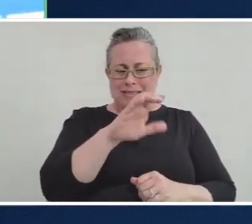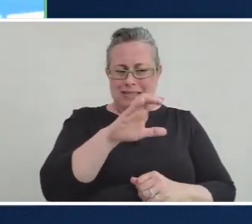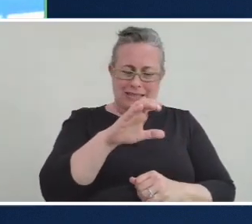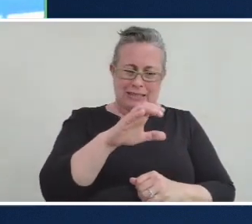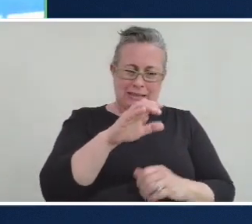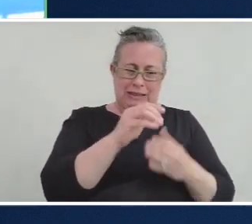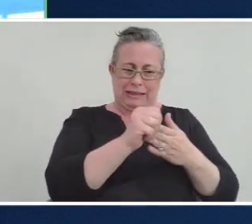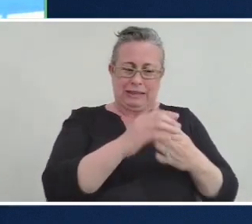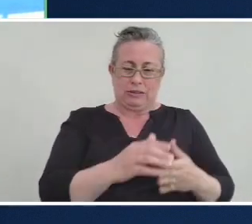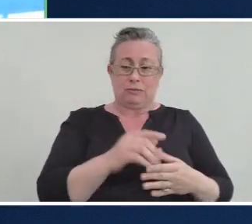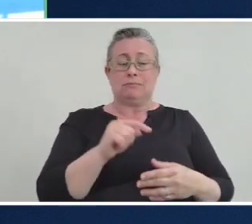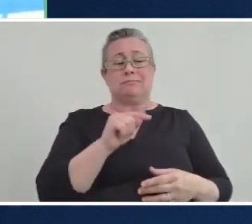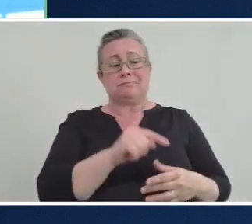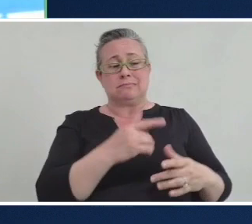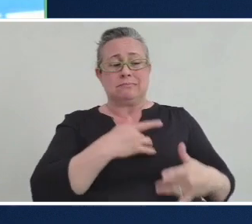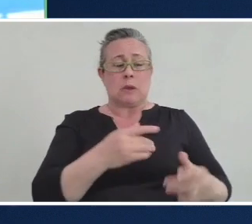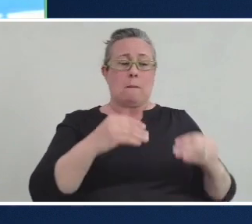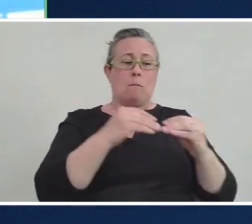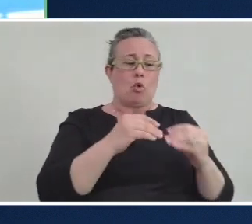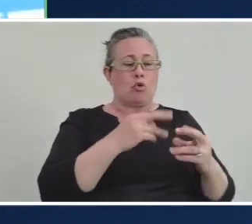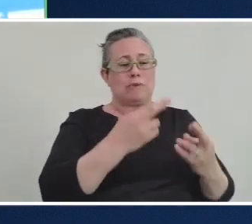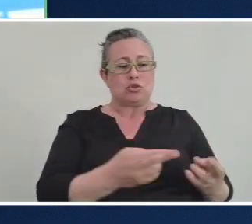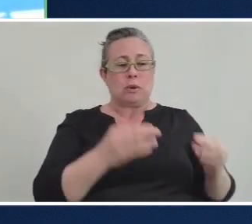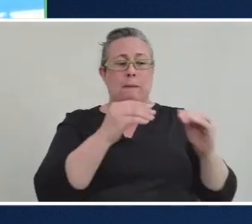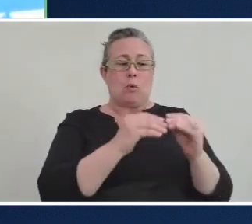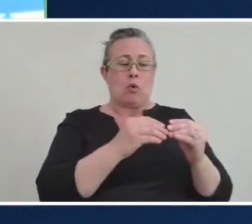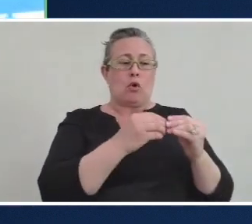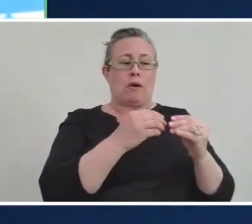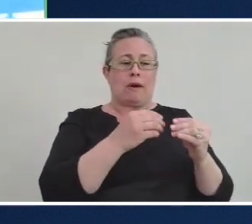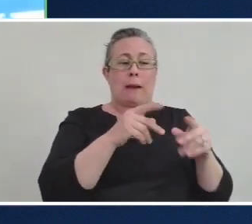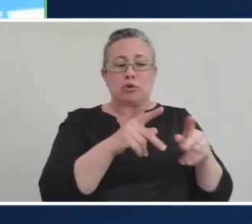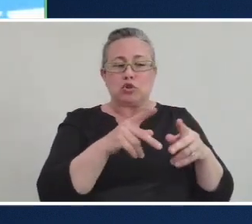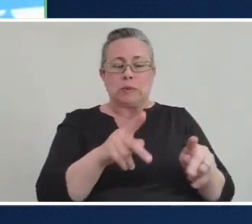more resources, more opportunities. So it's when